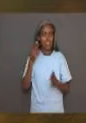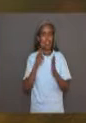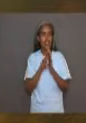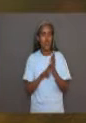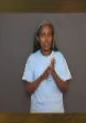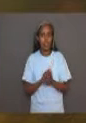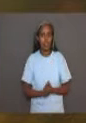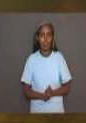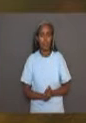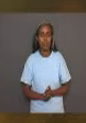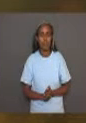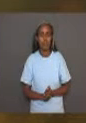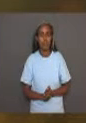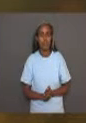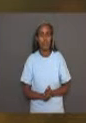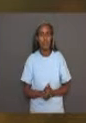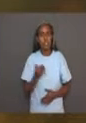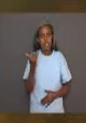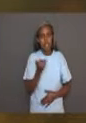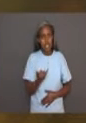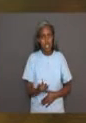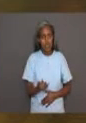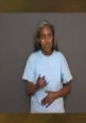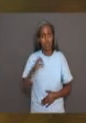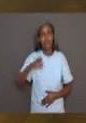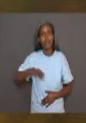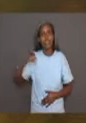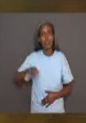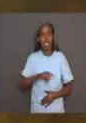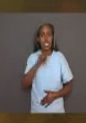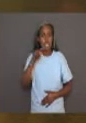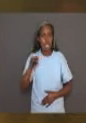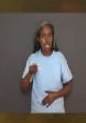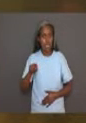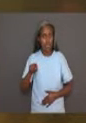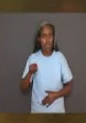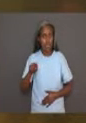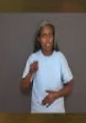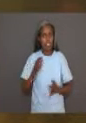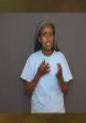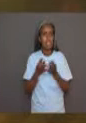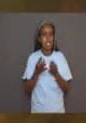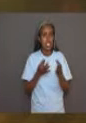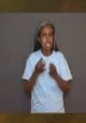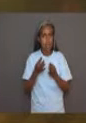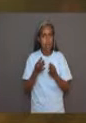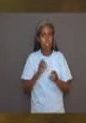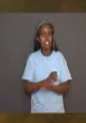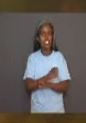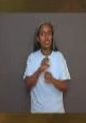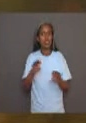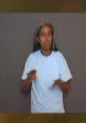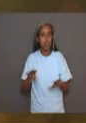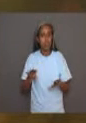unit. The shape of a frequency curve describes the